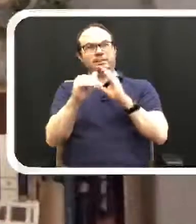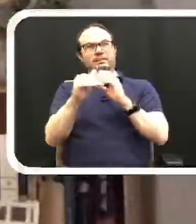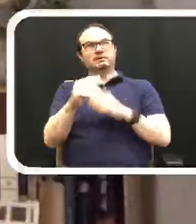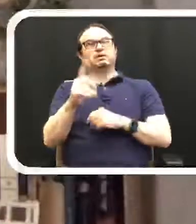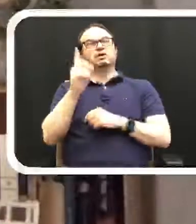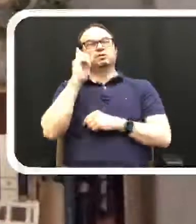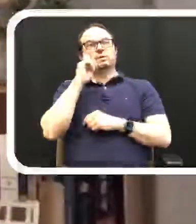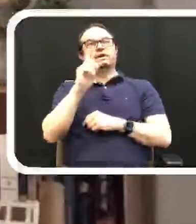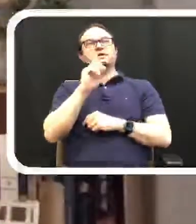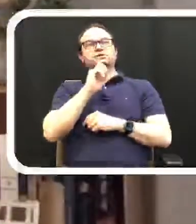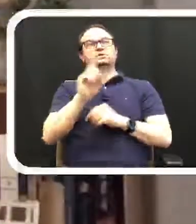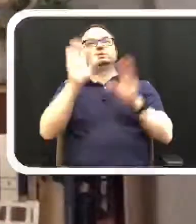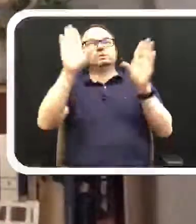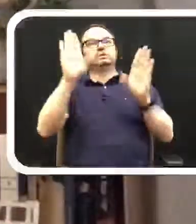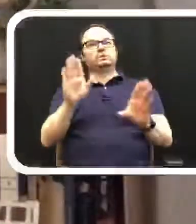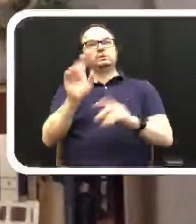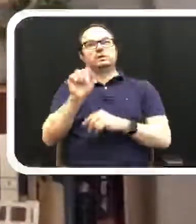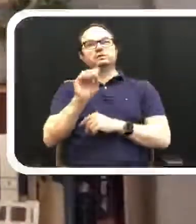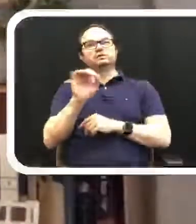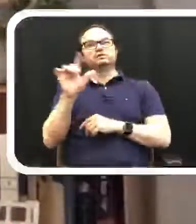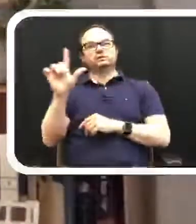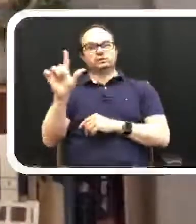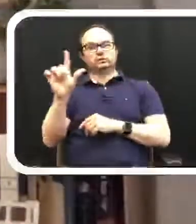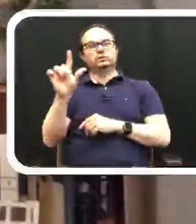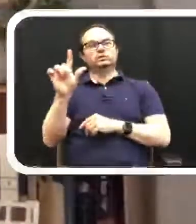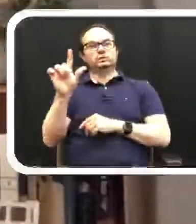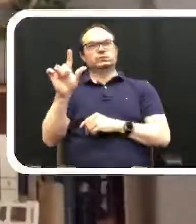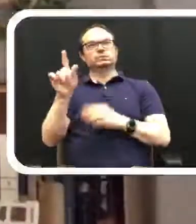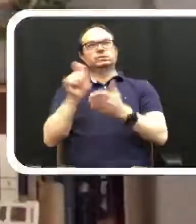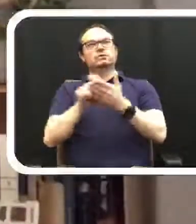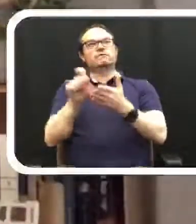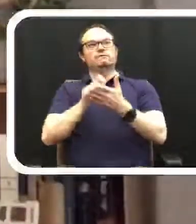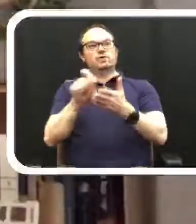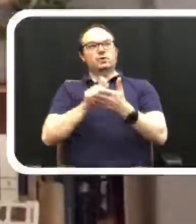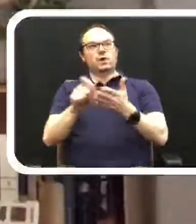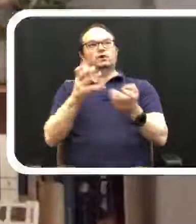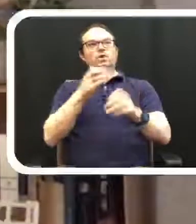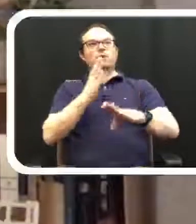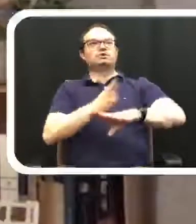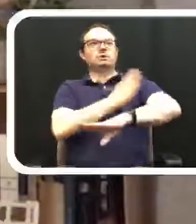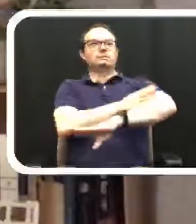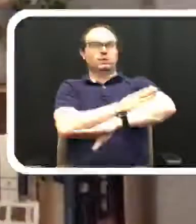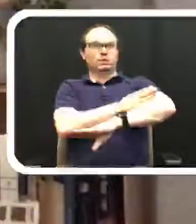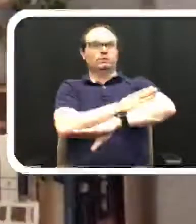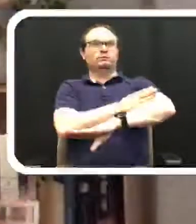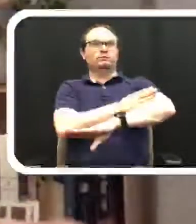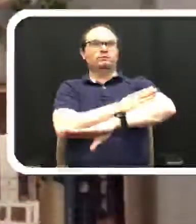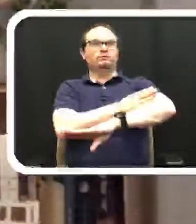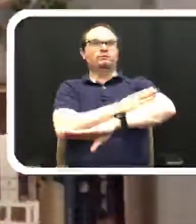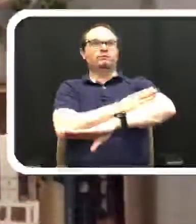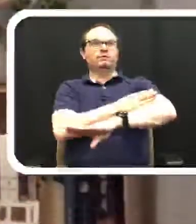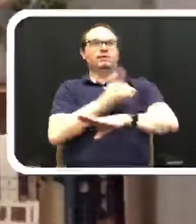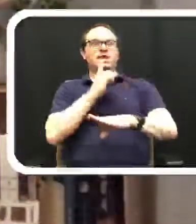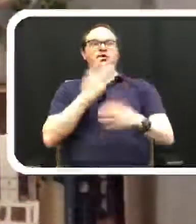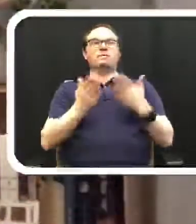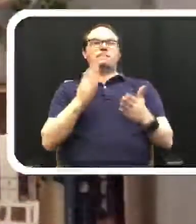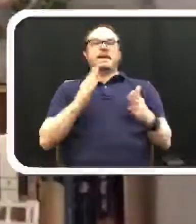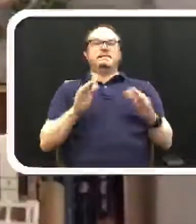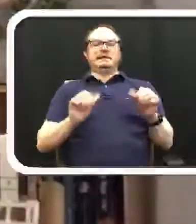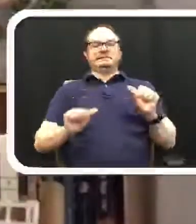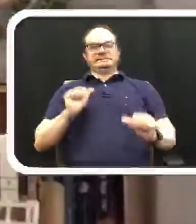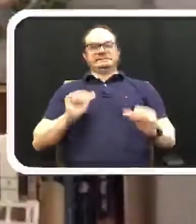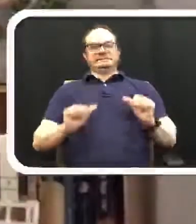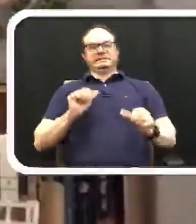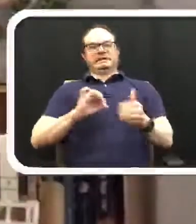a really great tool for writers who want to improve and are apprehensive about how they're